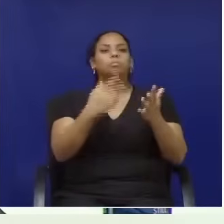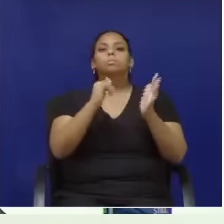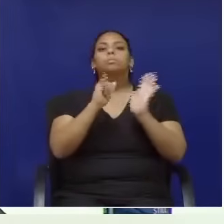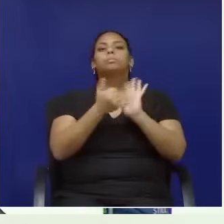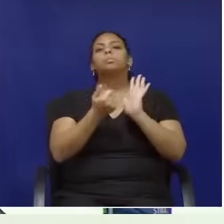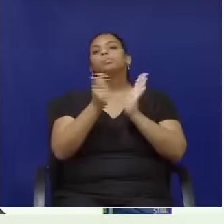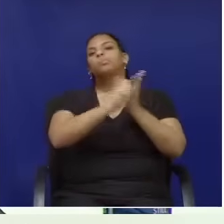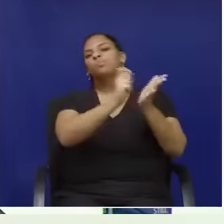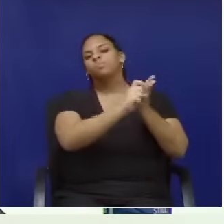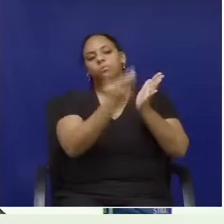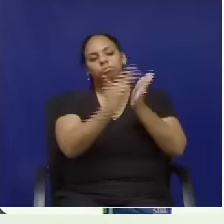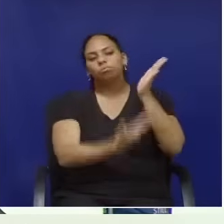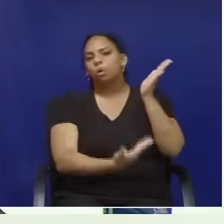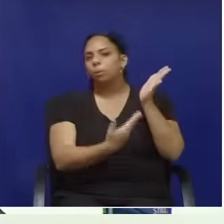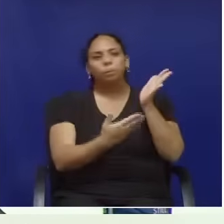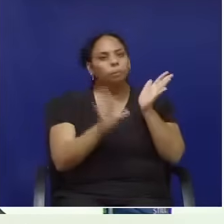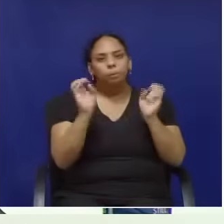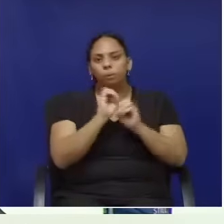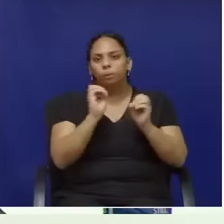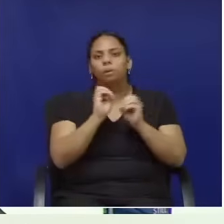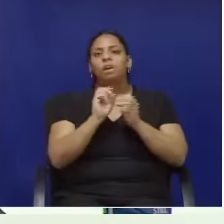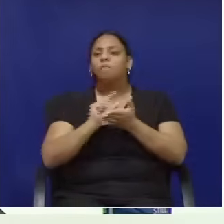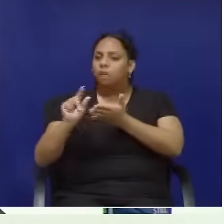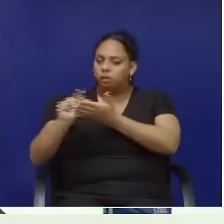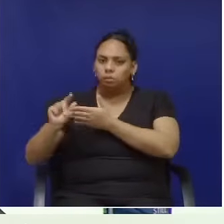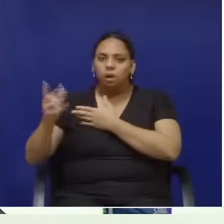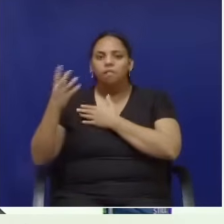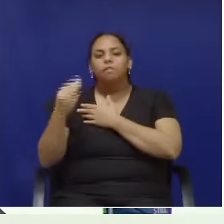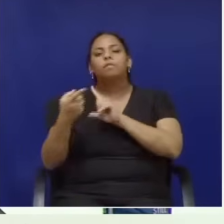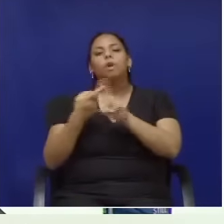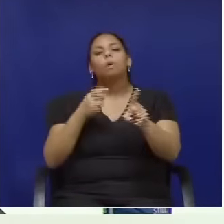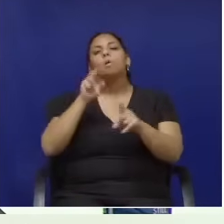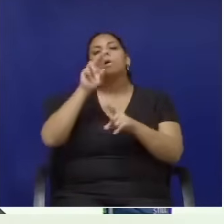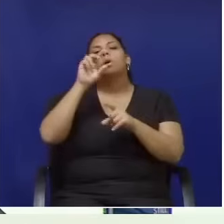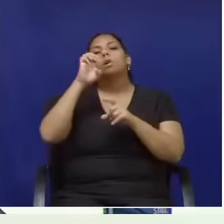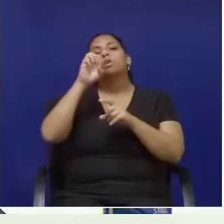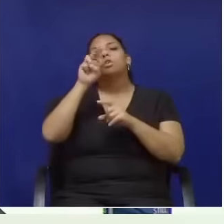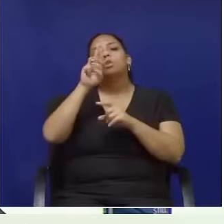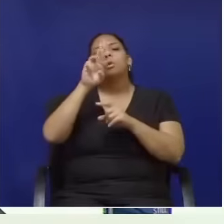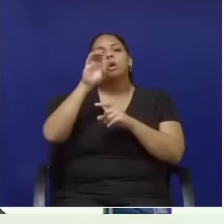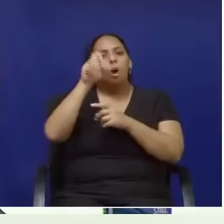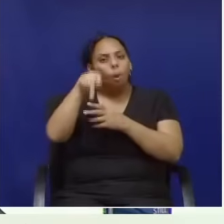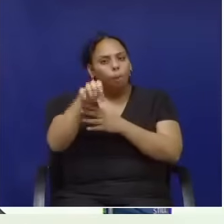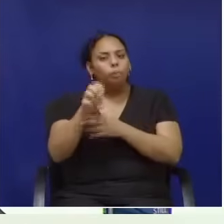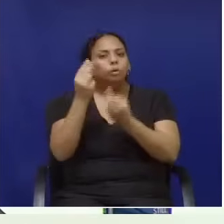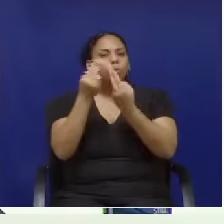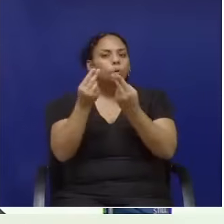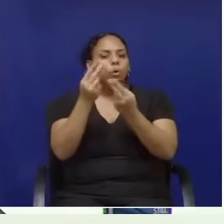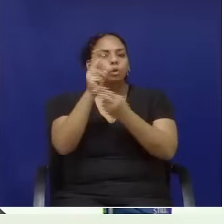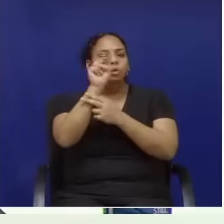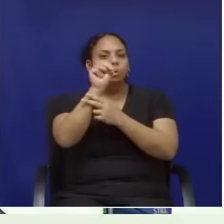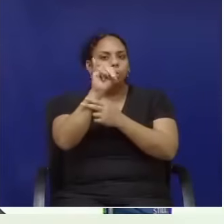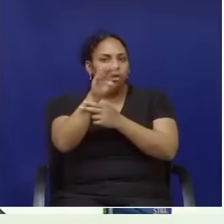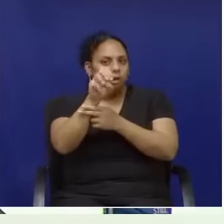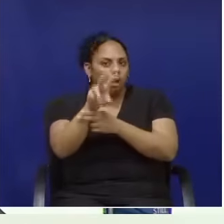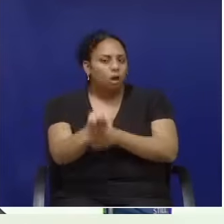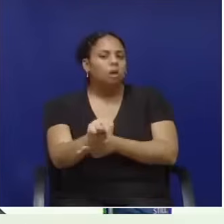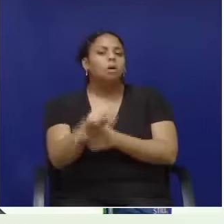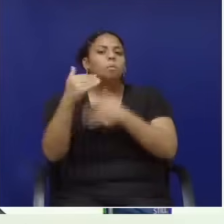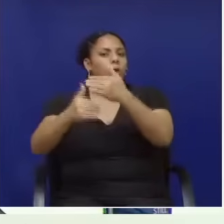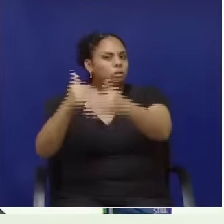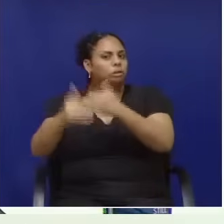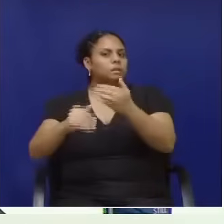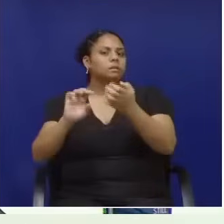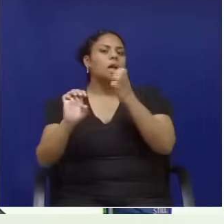has also been clear investment by the European Union to our green transition processes,